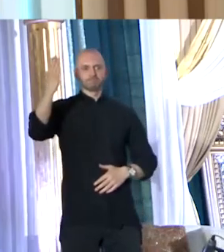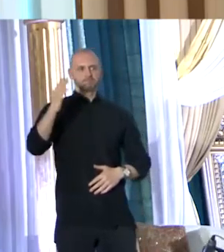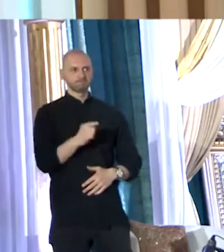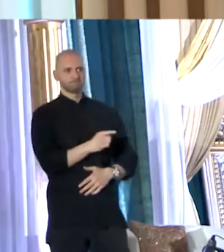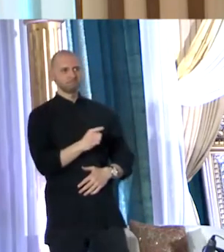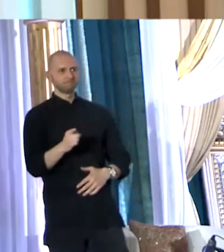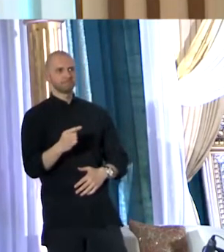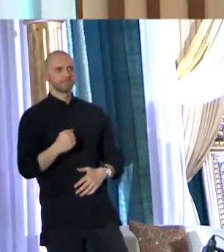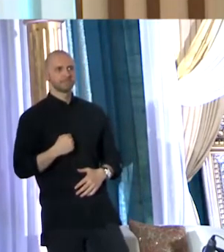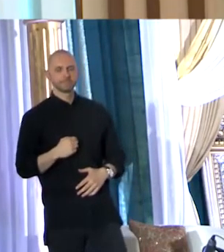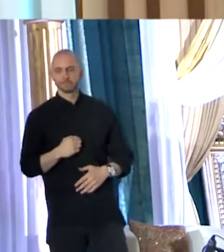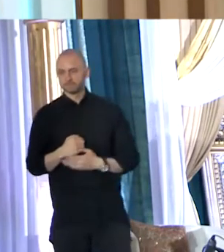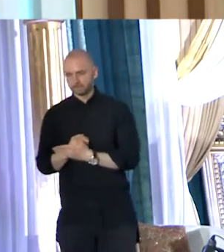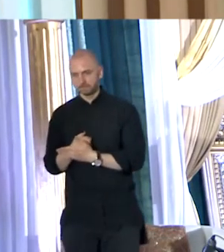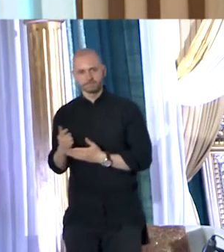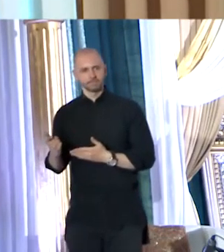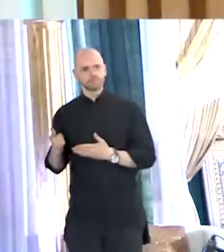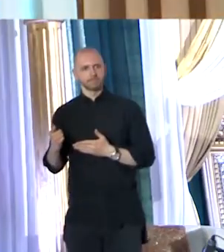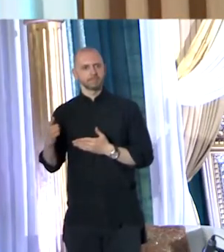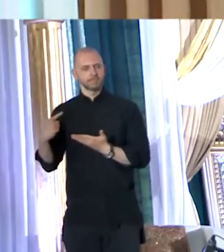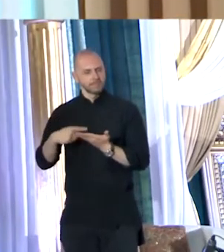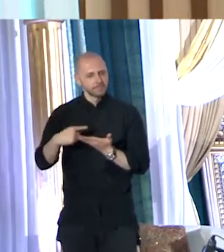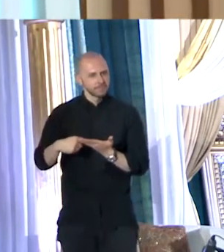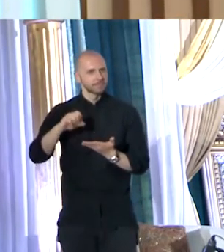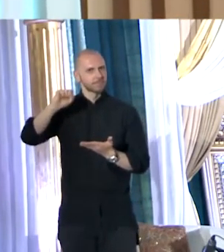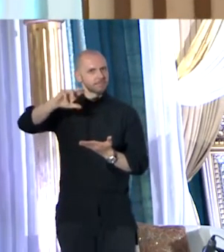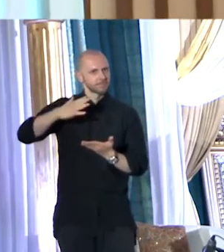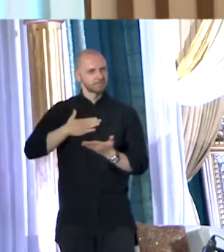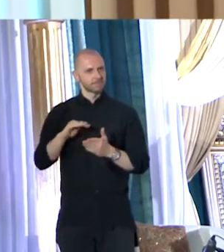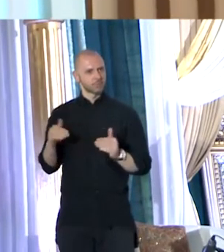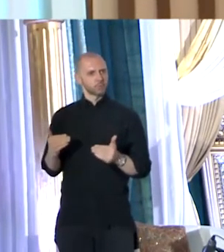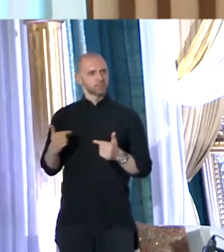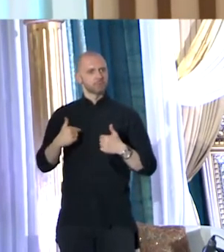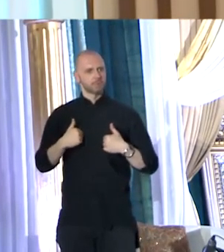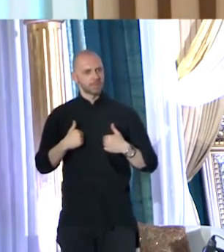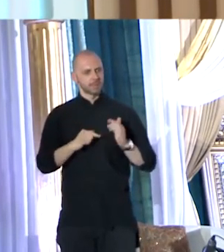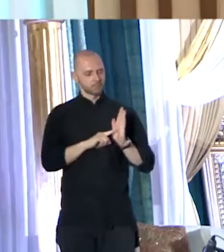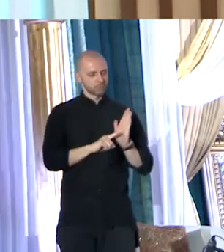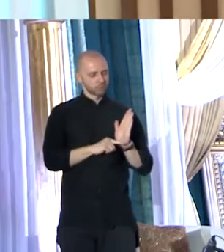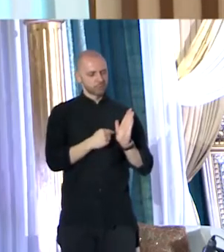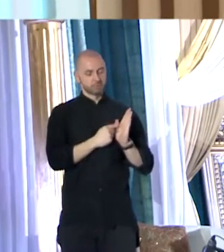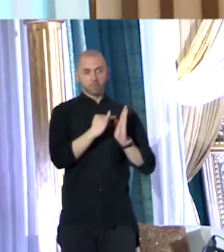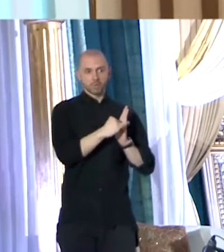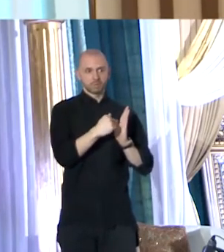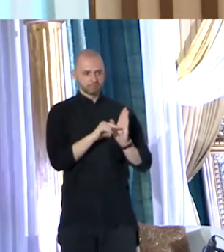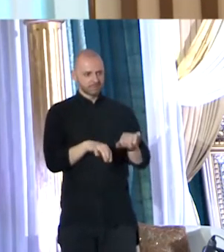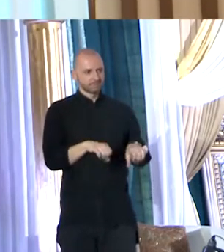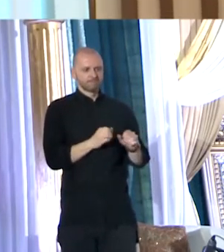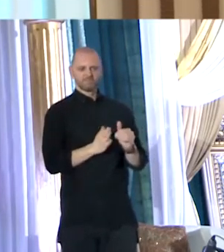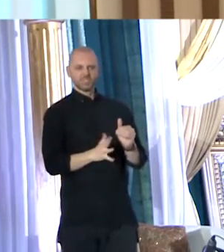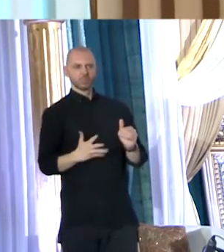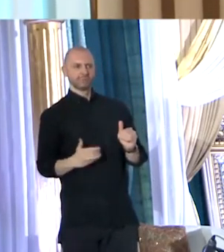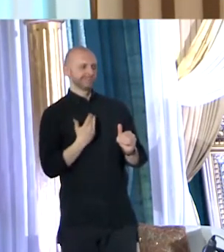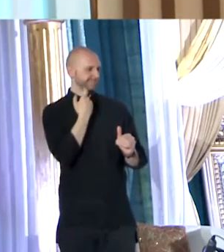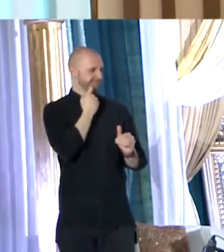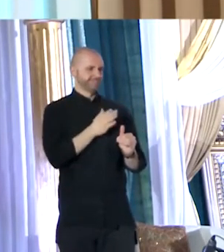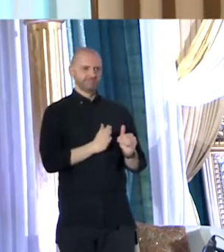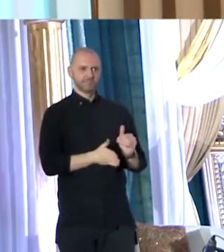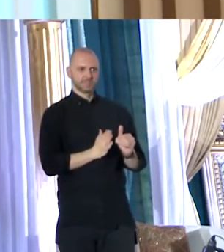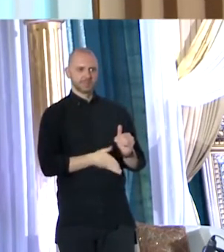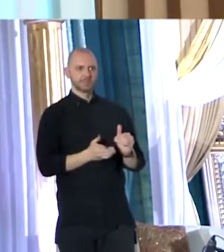As Kathy indicated, I'm going to talk to you about a research project that my institute recently completed, but with very active and